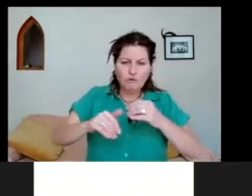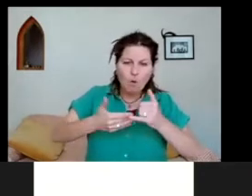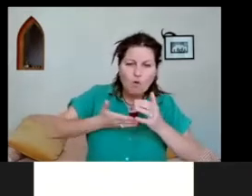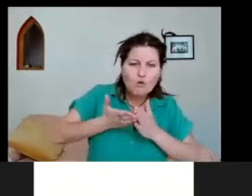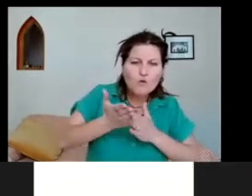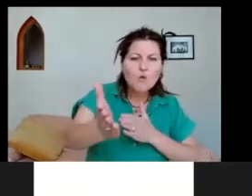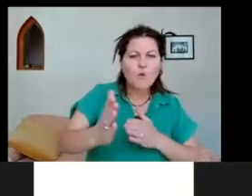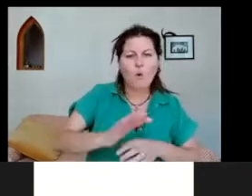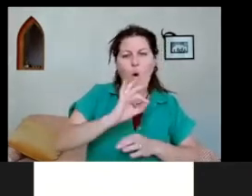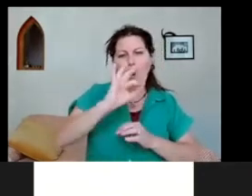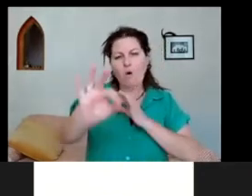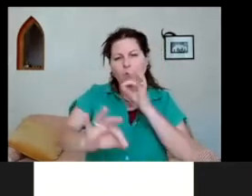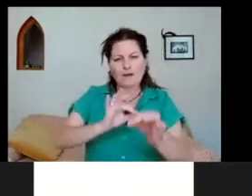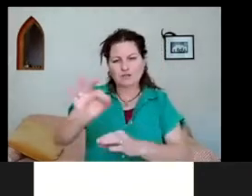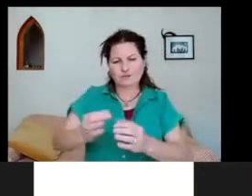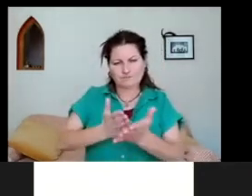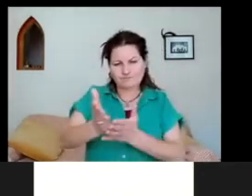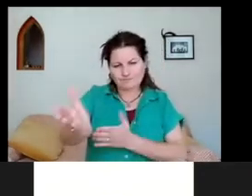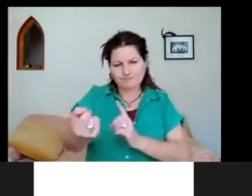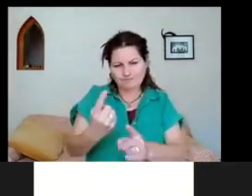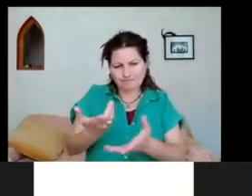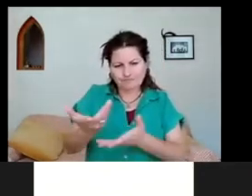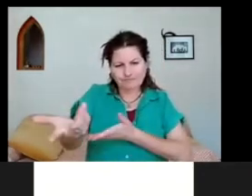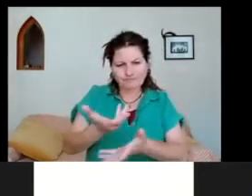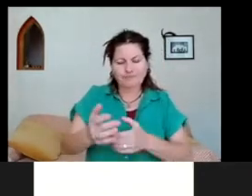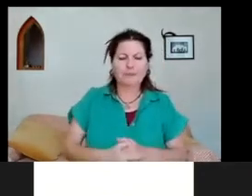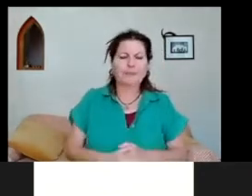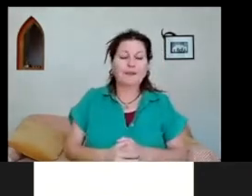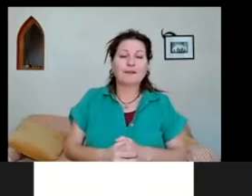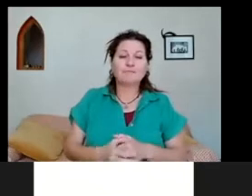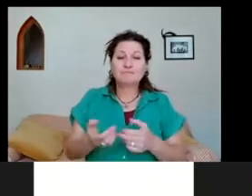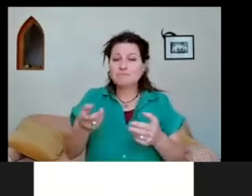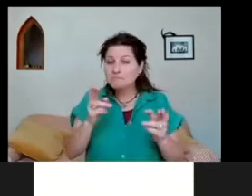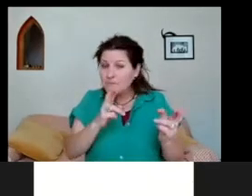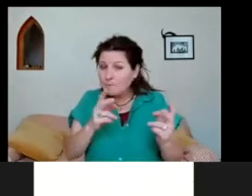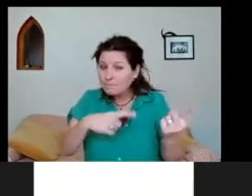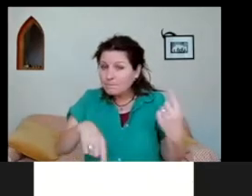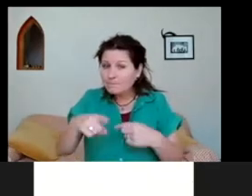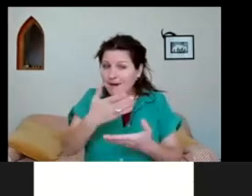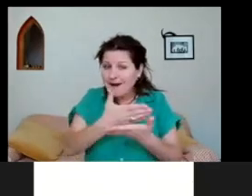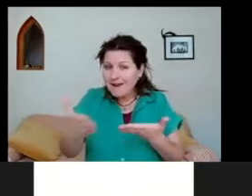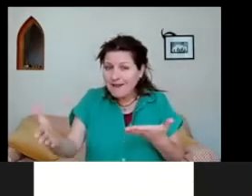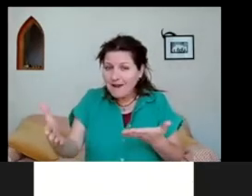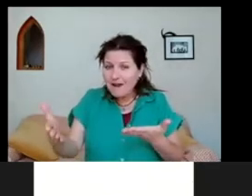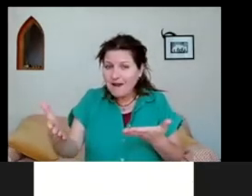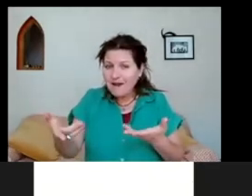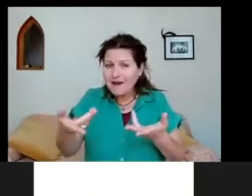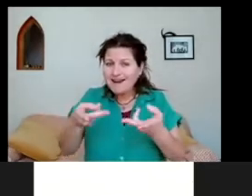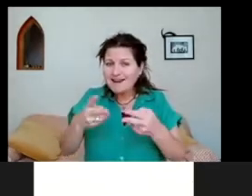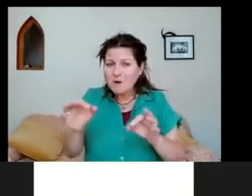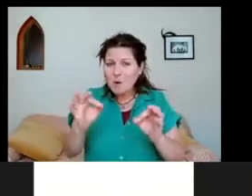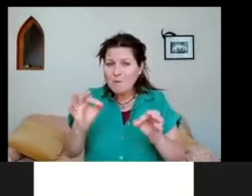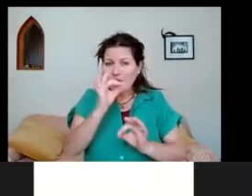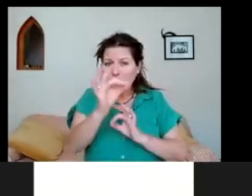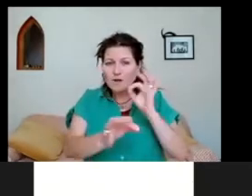So if it's all clear, if no one has any question, I'm gonna share my